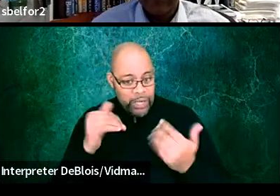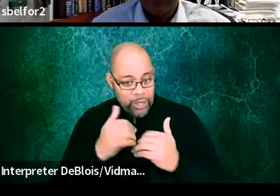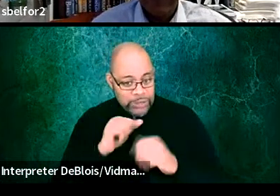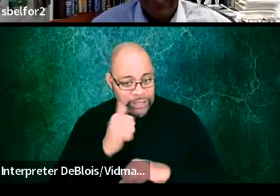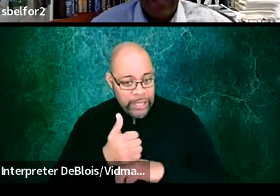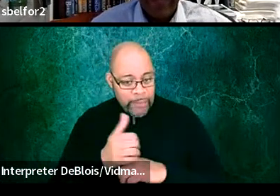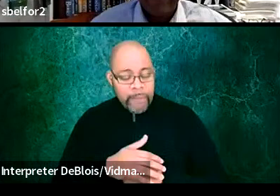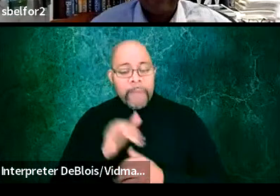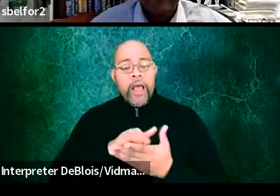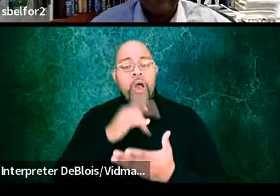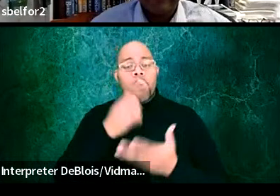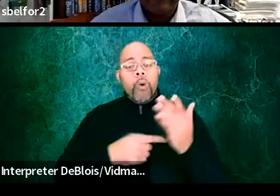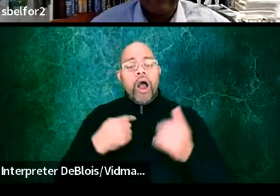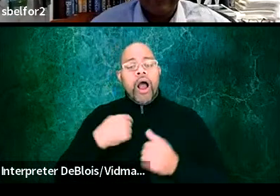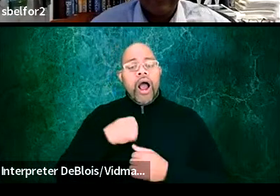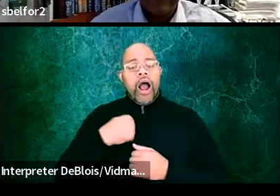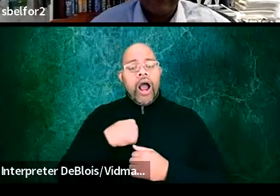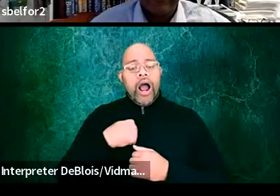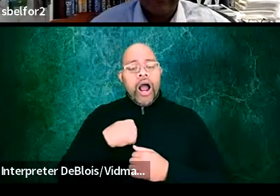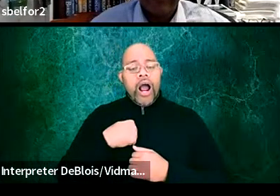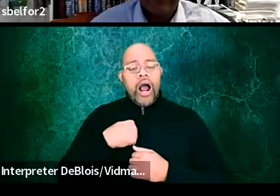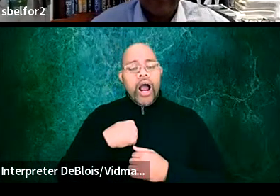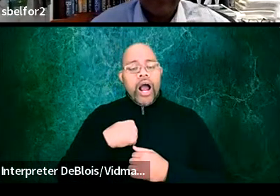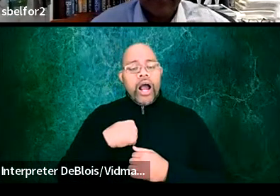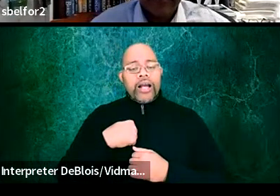So that's what I did,